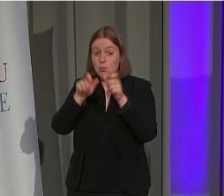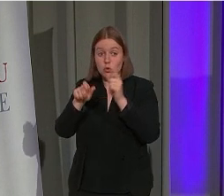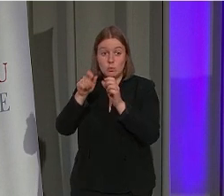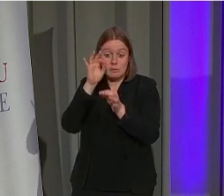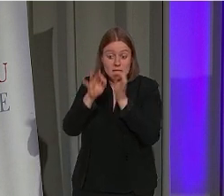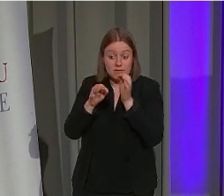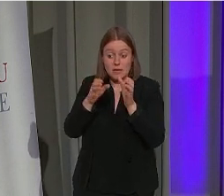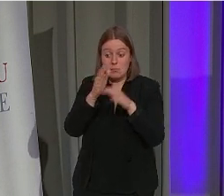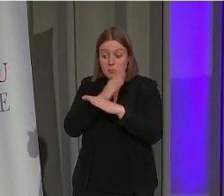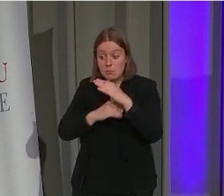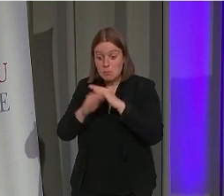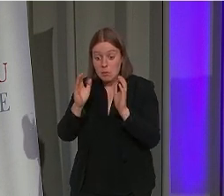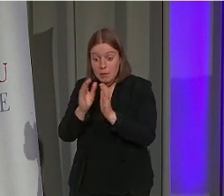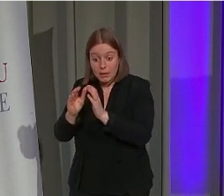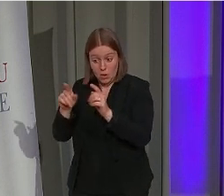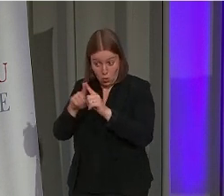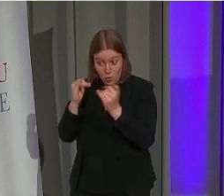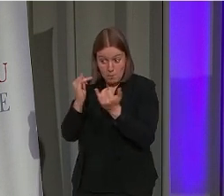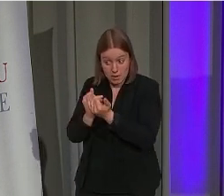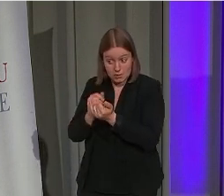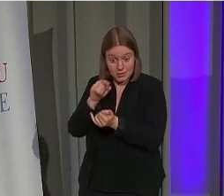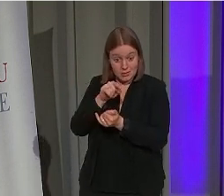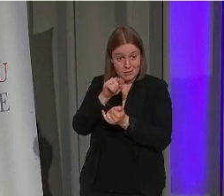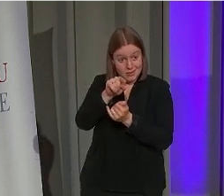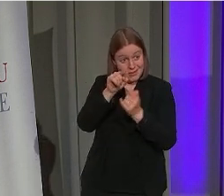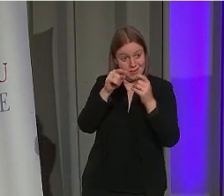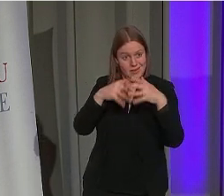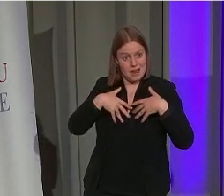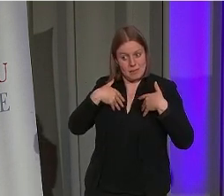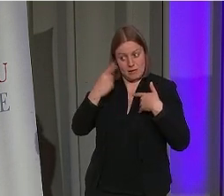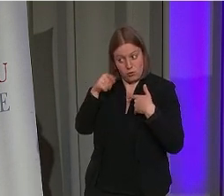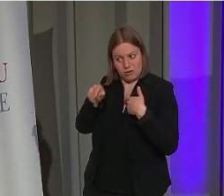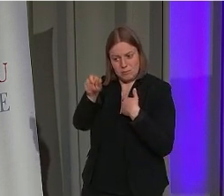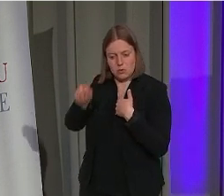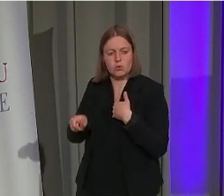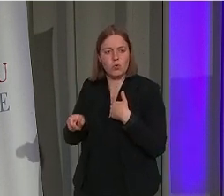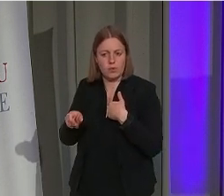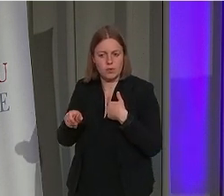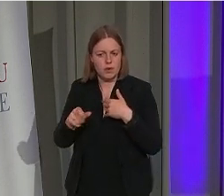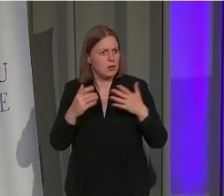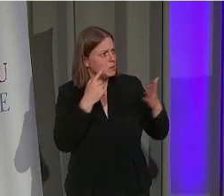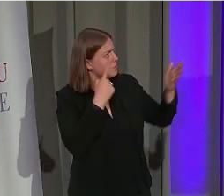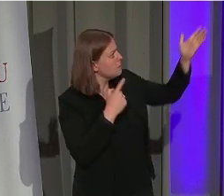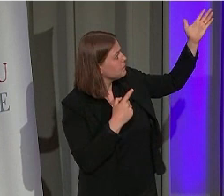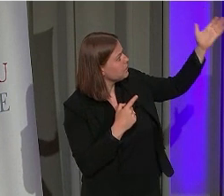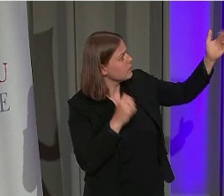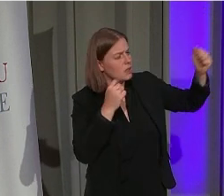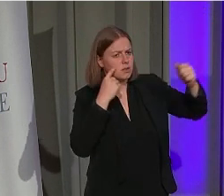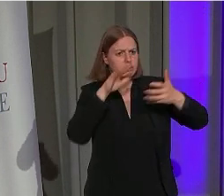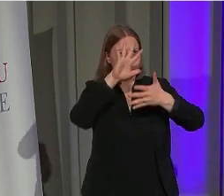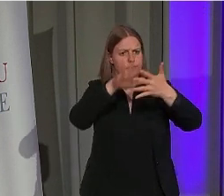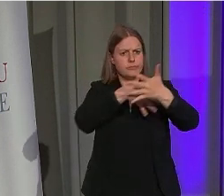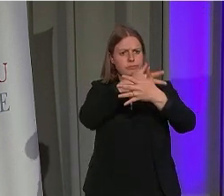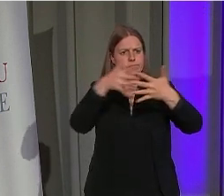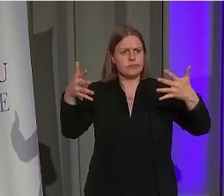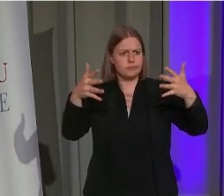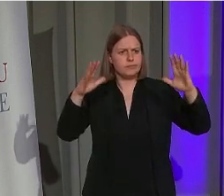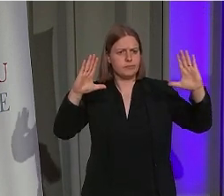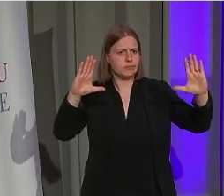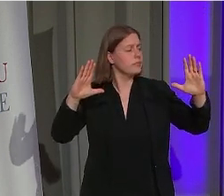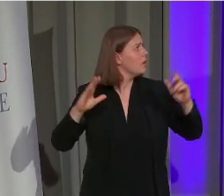certain disability, we check whether their needs are also filled in. Here you can